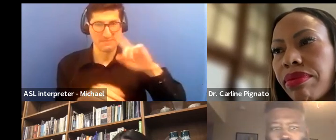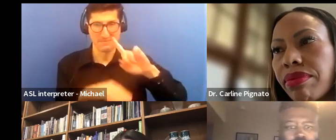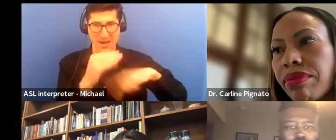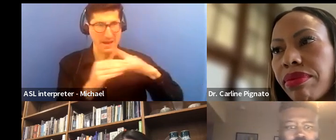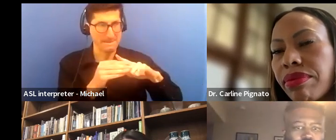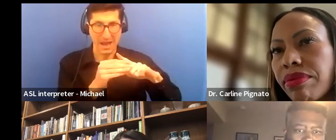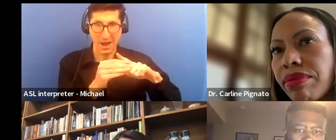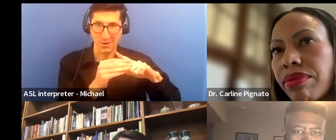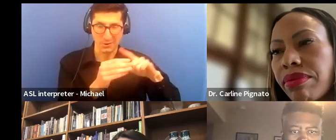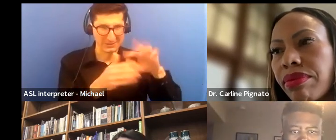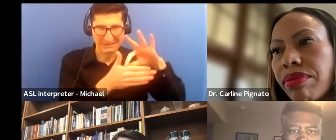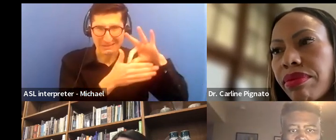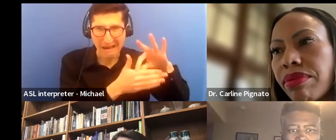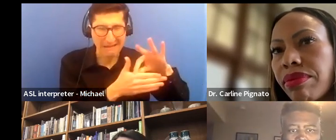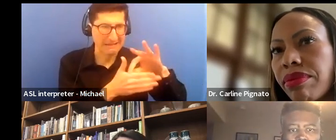looking forward to